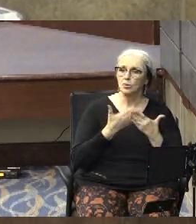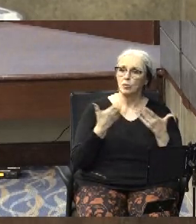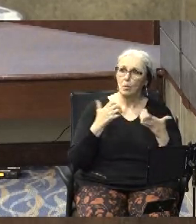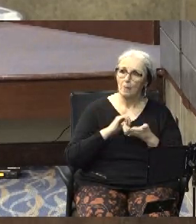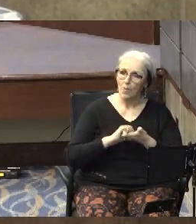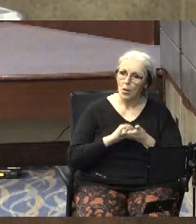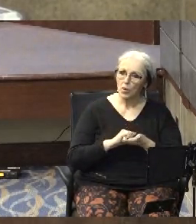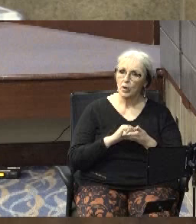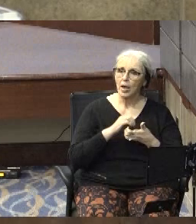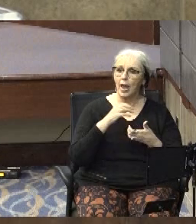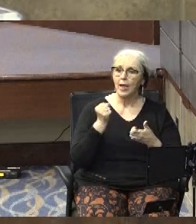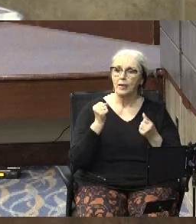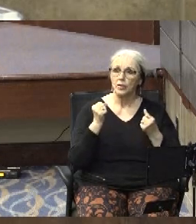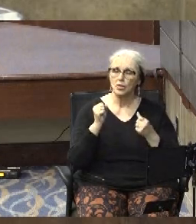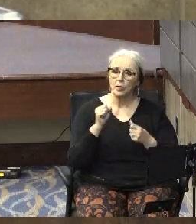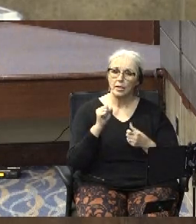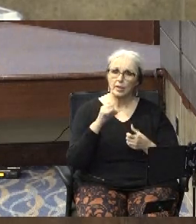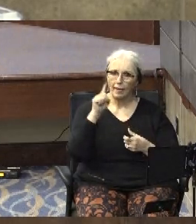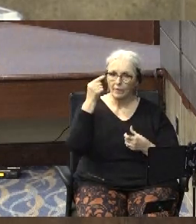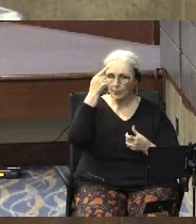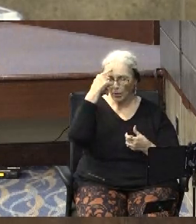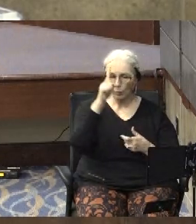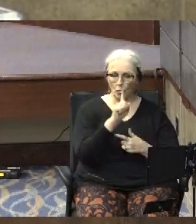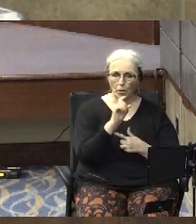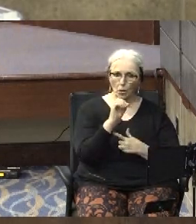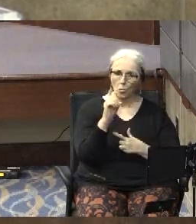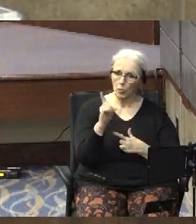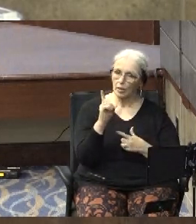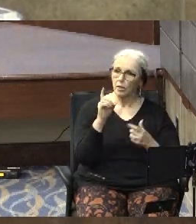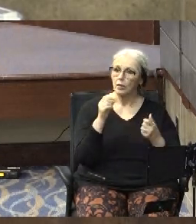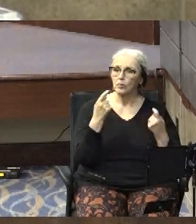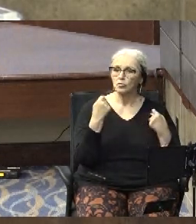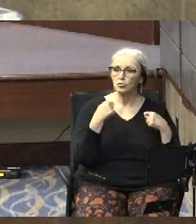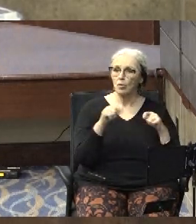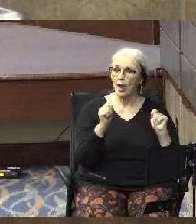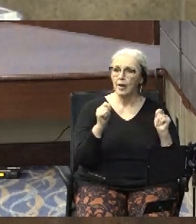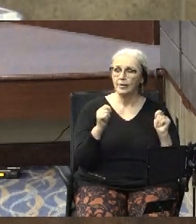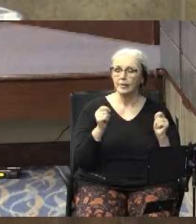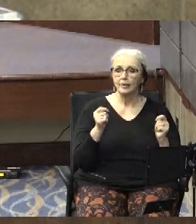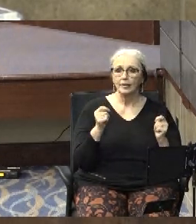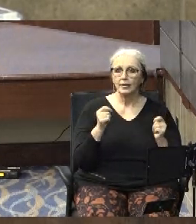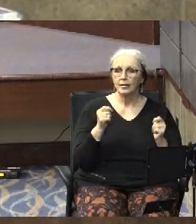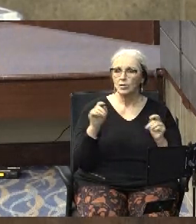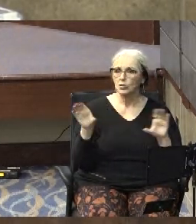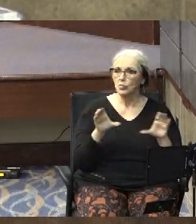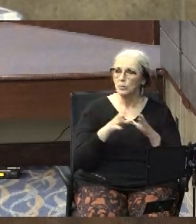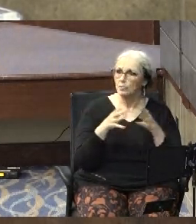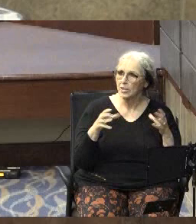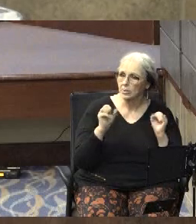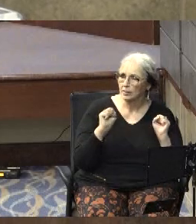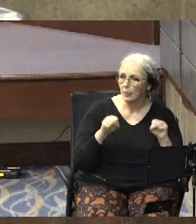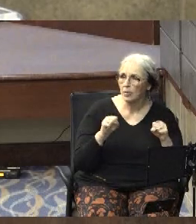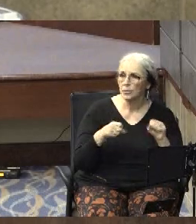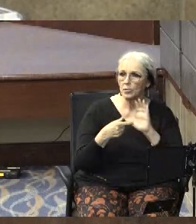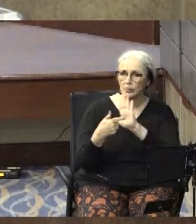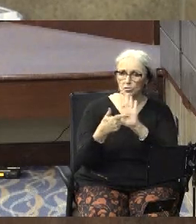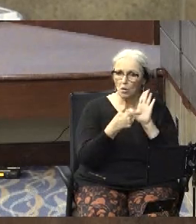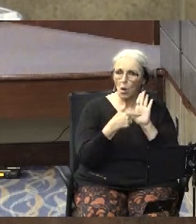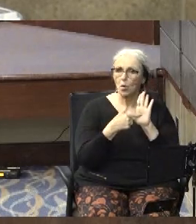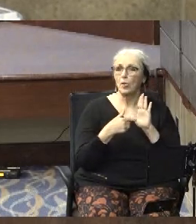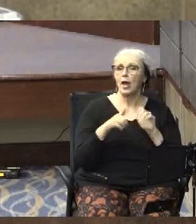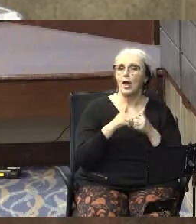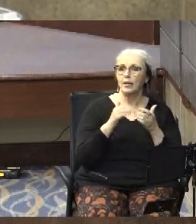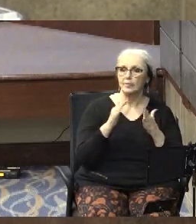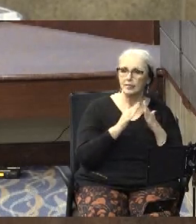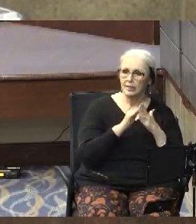doing a little municipal government 101 where we tried to lift the veil as much as possible and show how the city works, not that our city is not a model